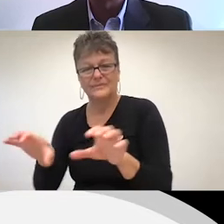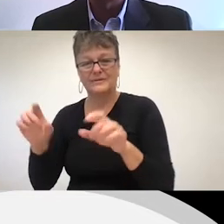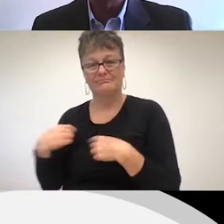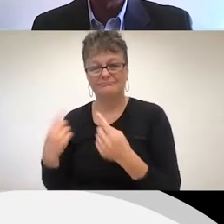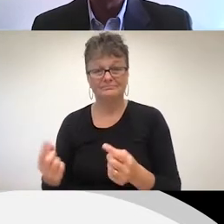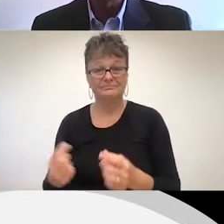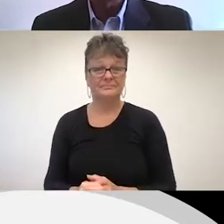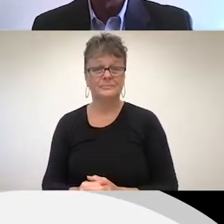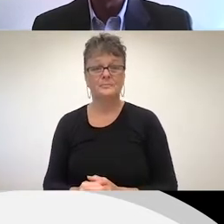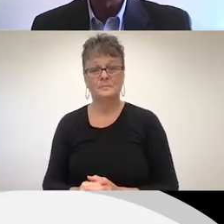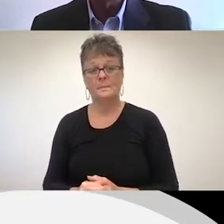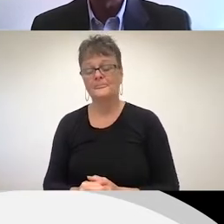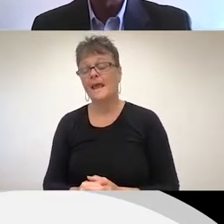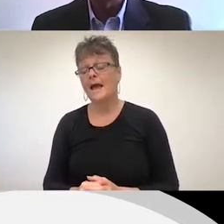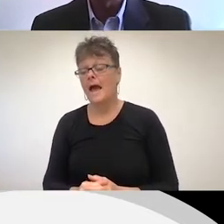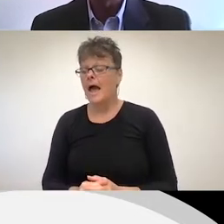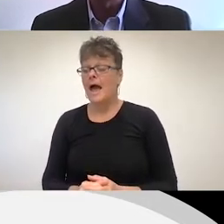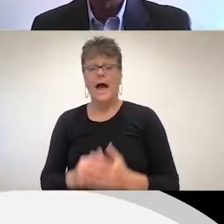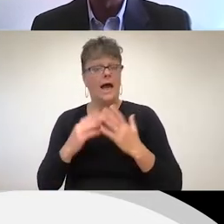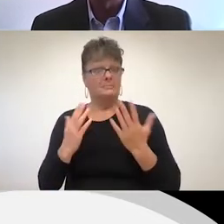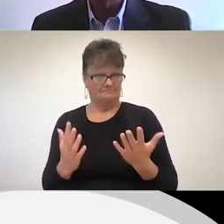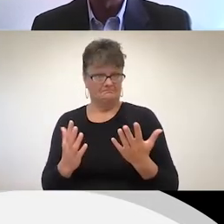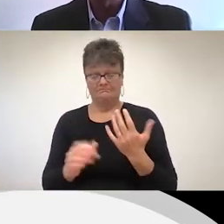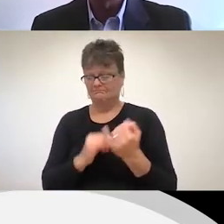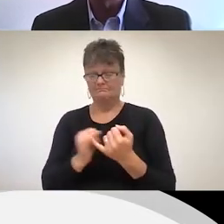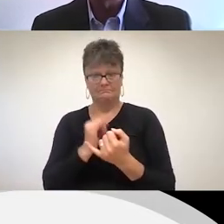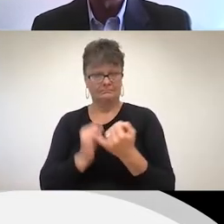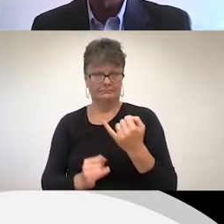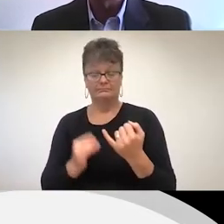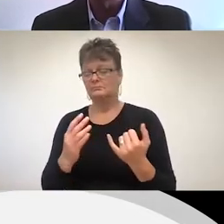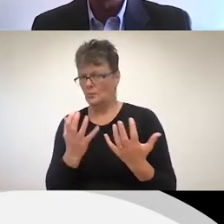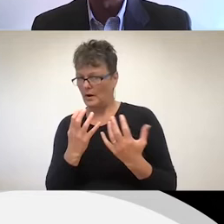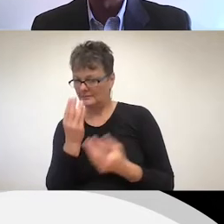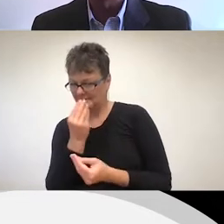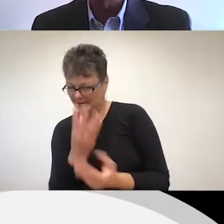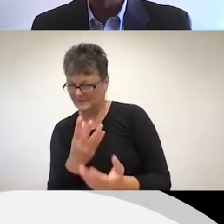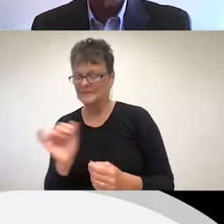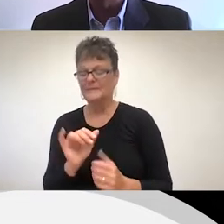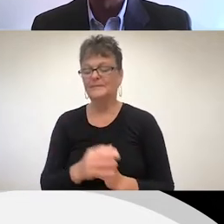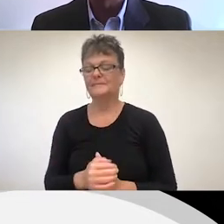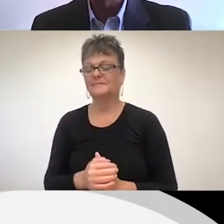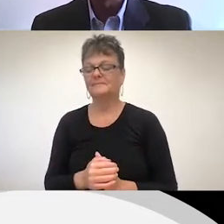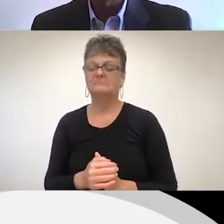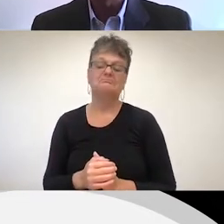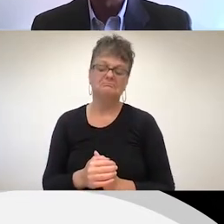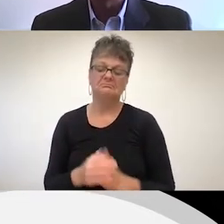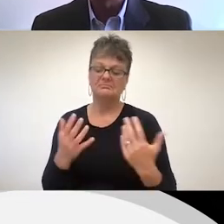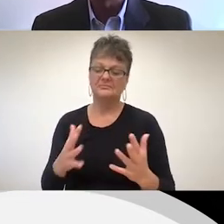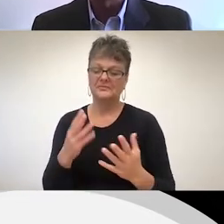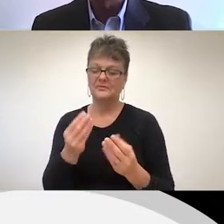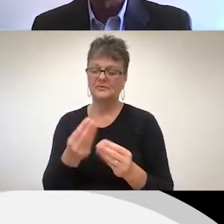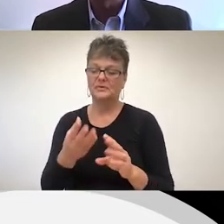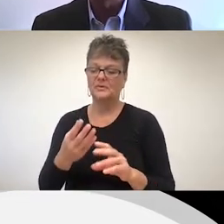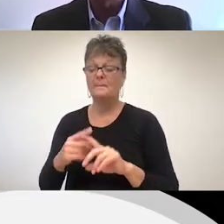period of time. Well, finally, what I'd also like to make mention is, as noted before, this is the